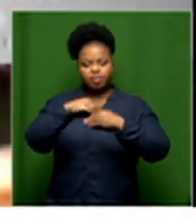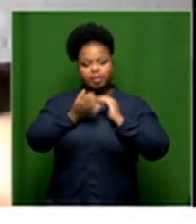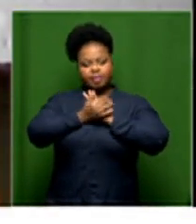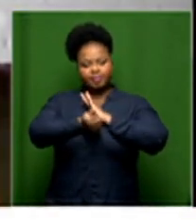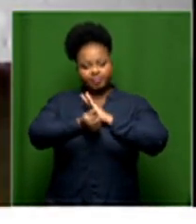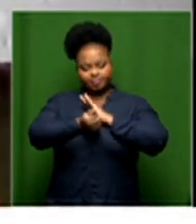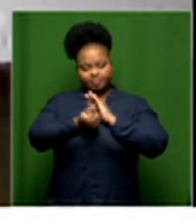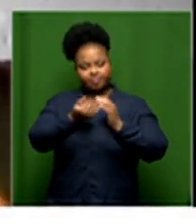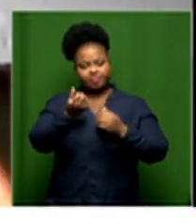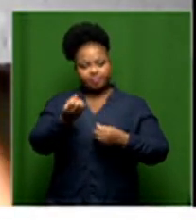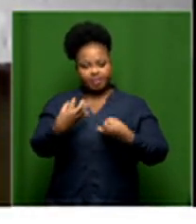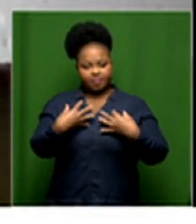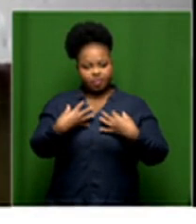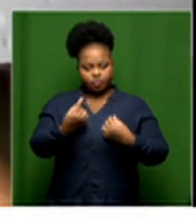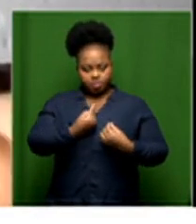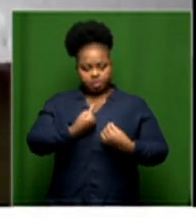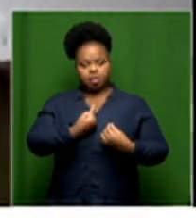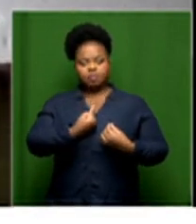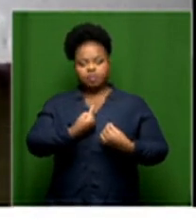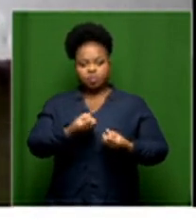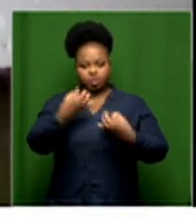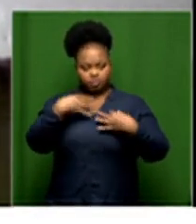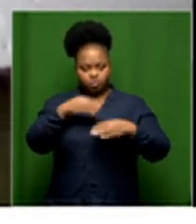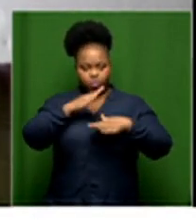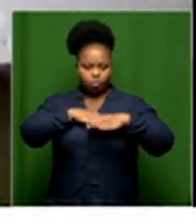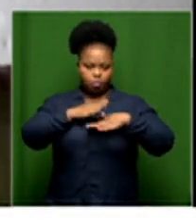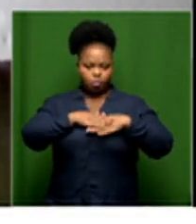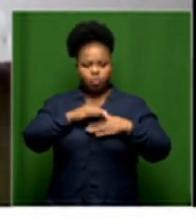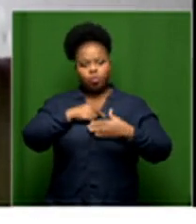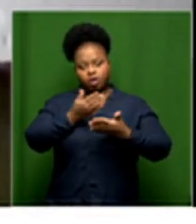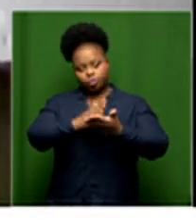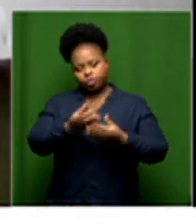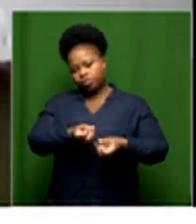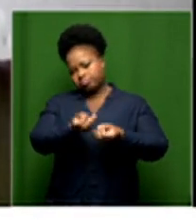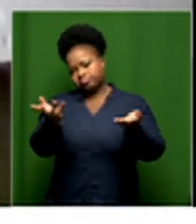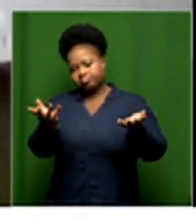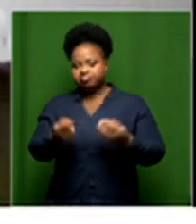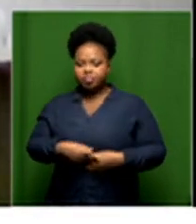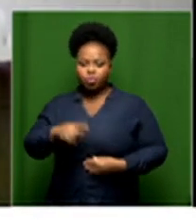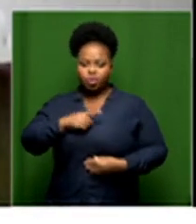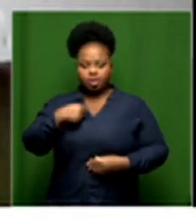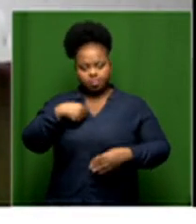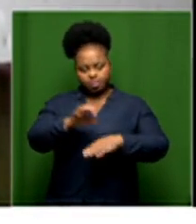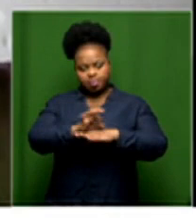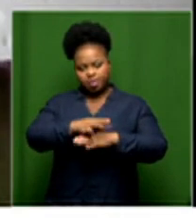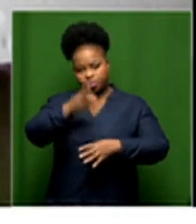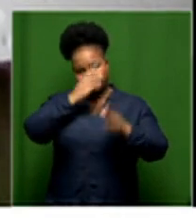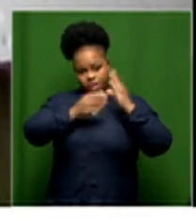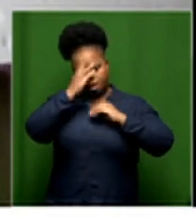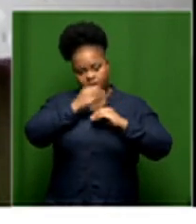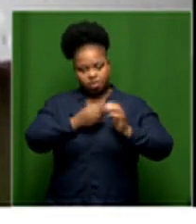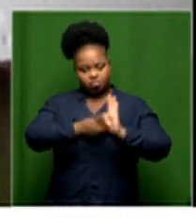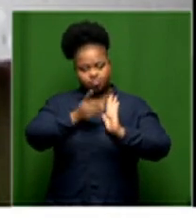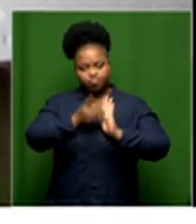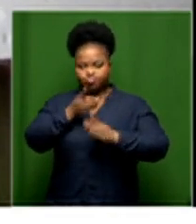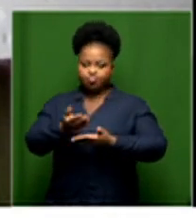only for you. God gave you more so you can be able to share to others. So basically, my plan is to learn, develop, and share to